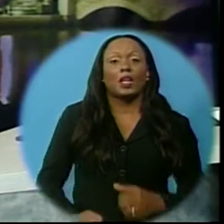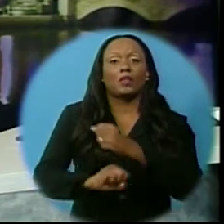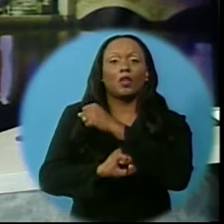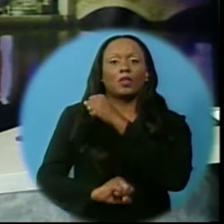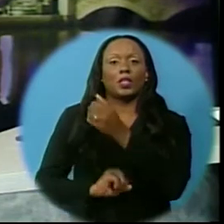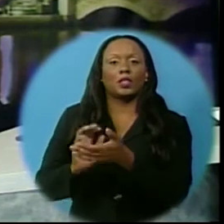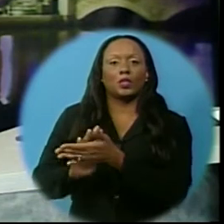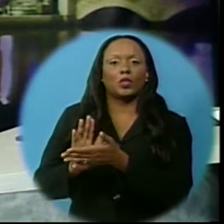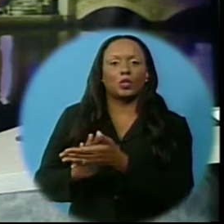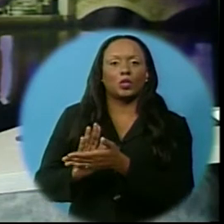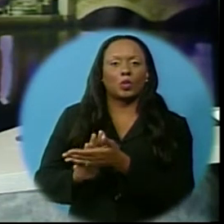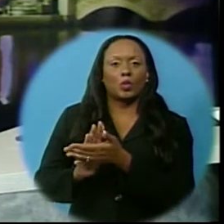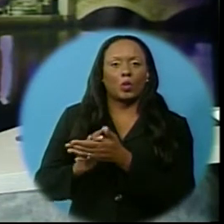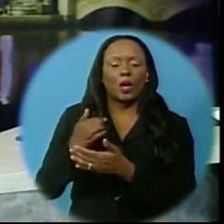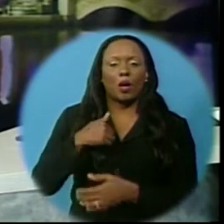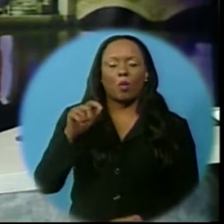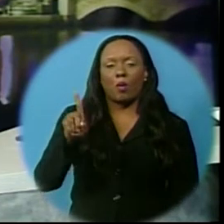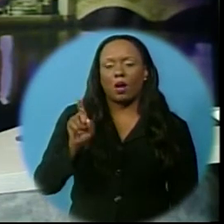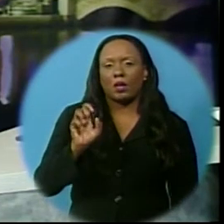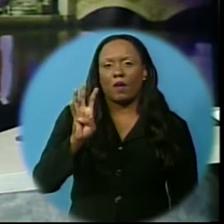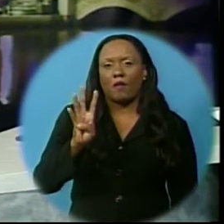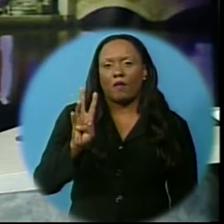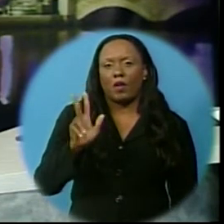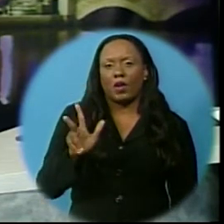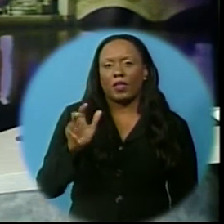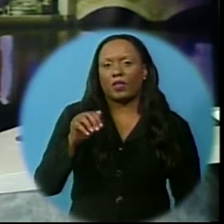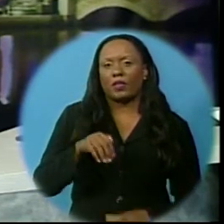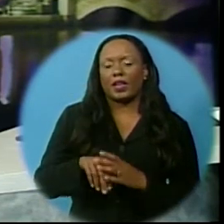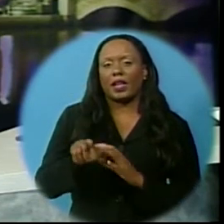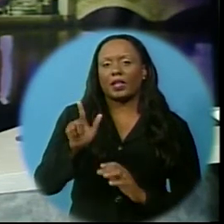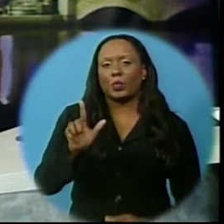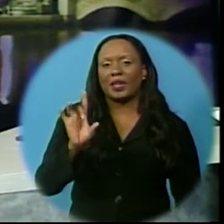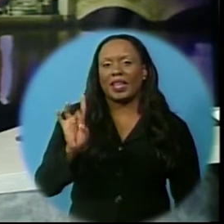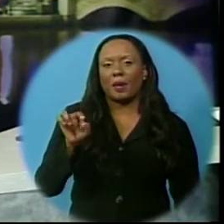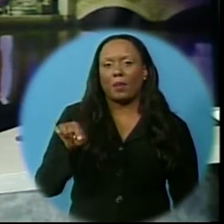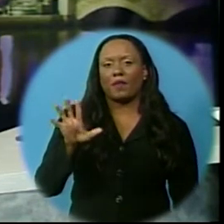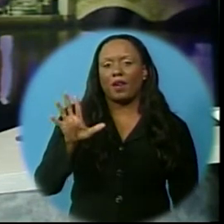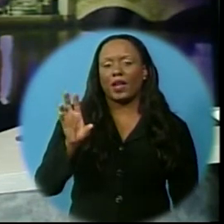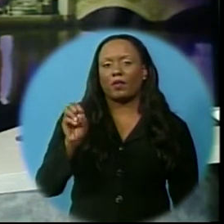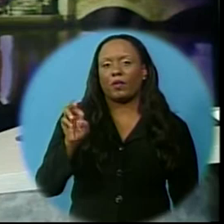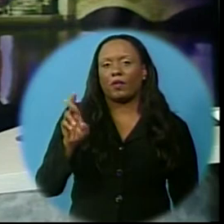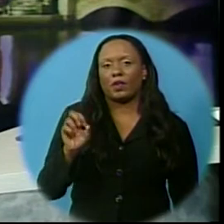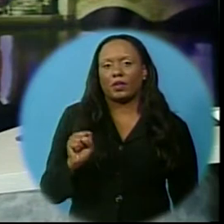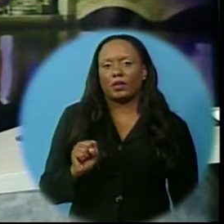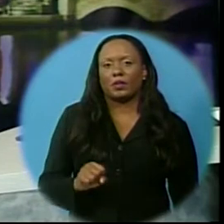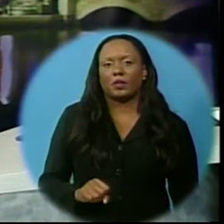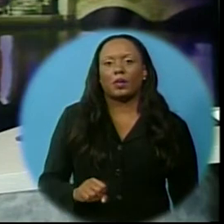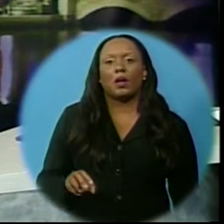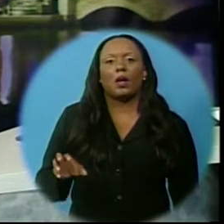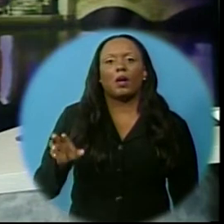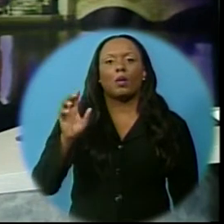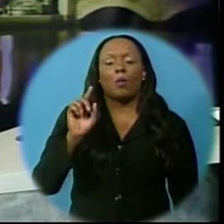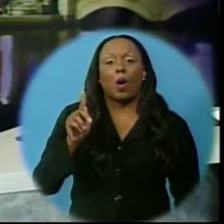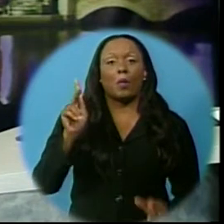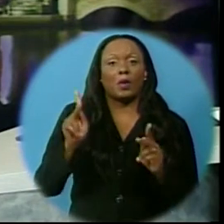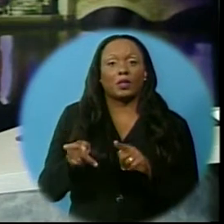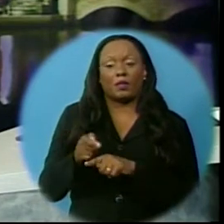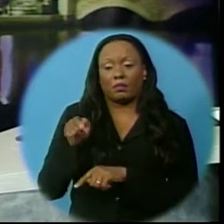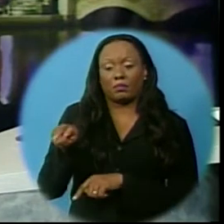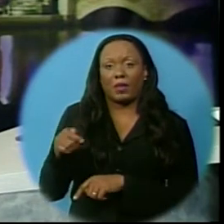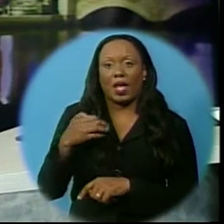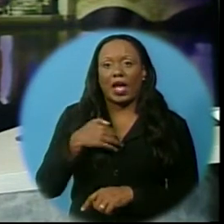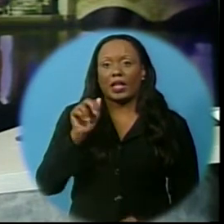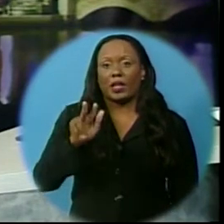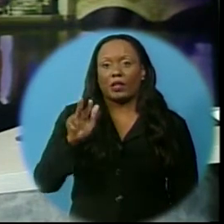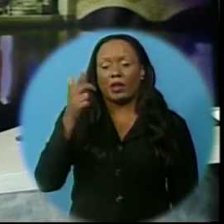Damien. Foundation and Reply were bowled out for 143 in 28.5 overs. With Jonathan Williams taking 3